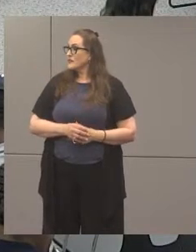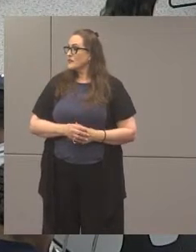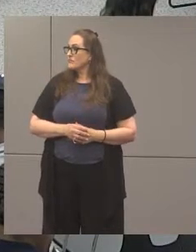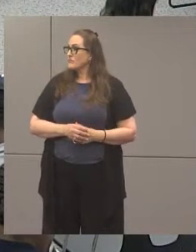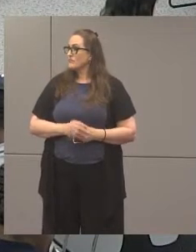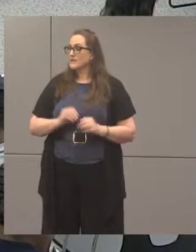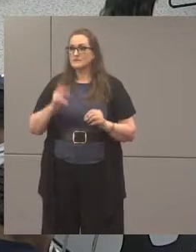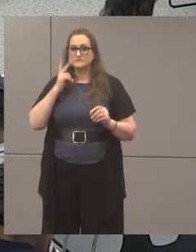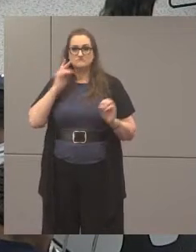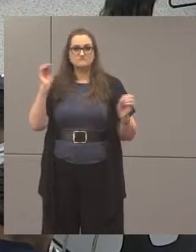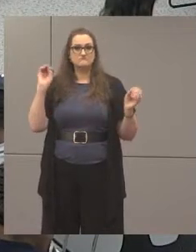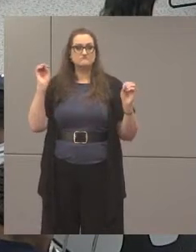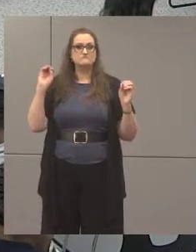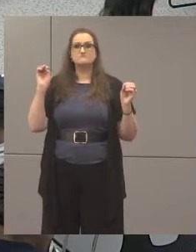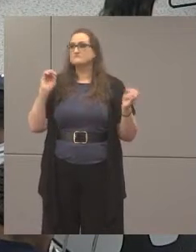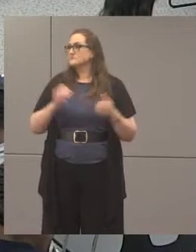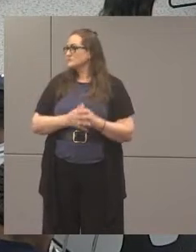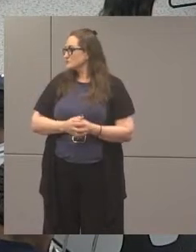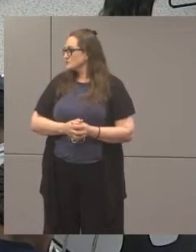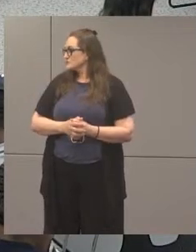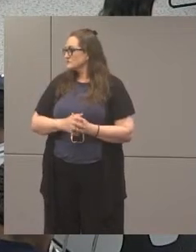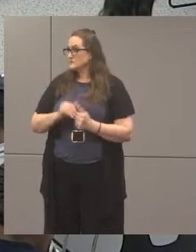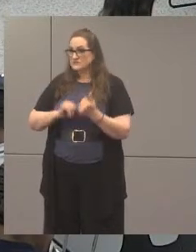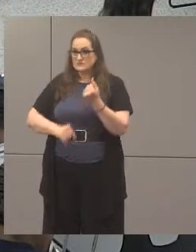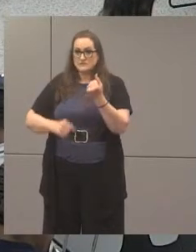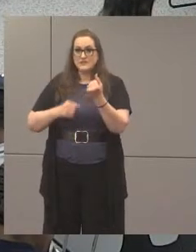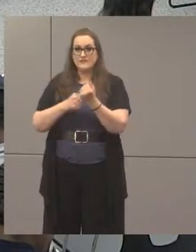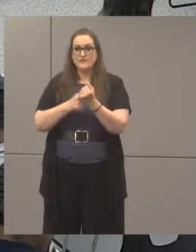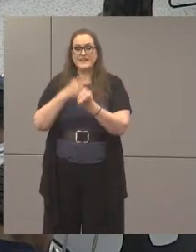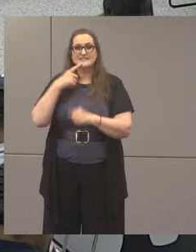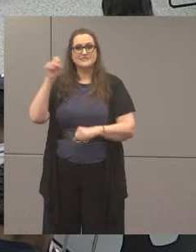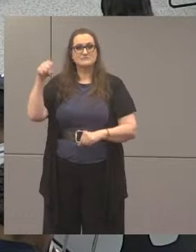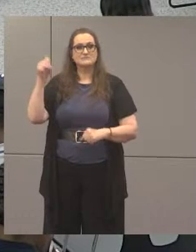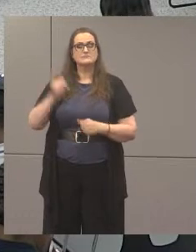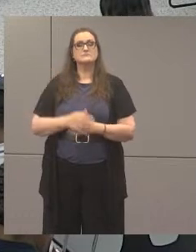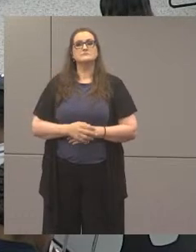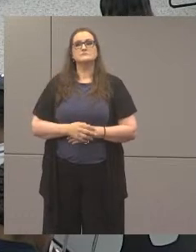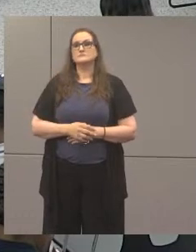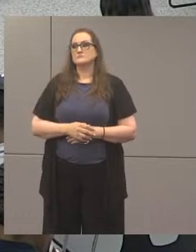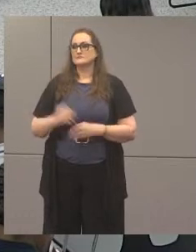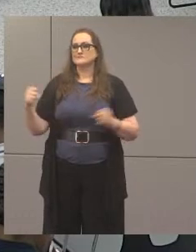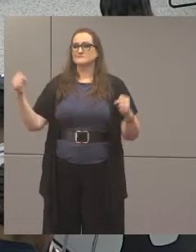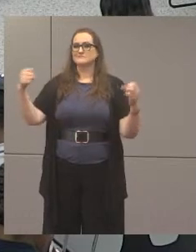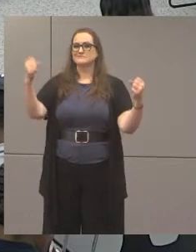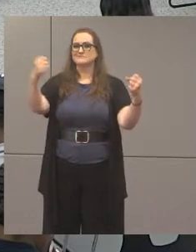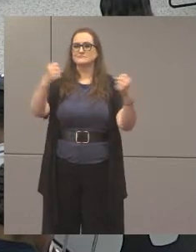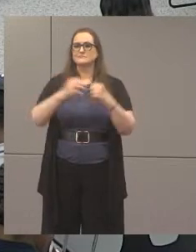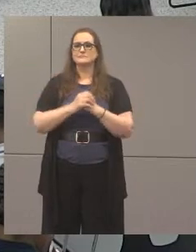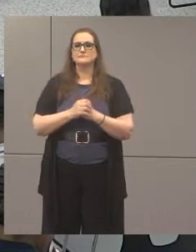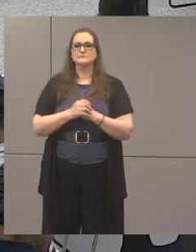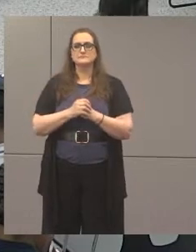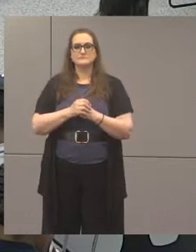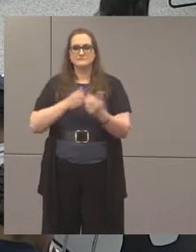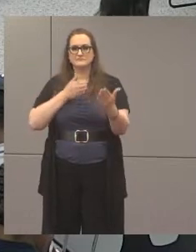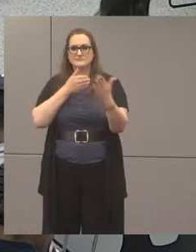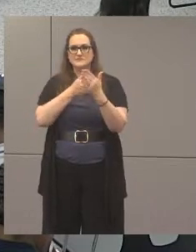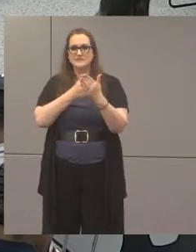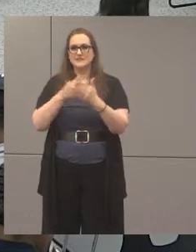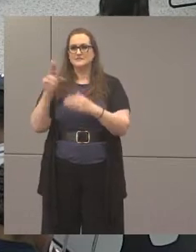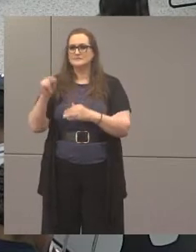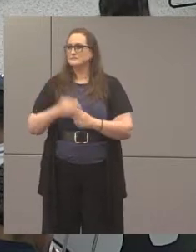Seeing none. All those in favor signify by saying aye. Aye. Aye. All those opposed,